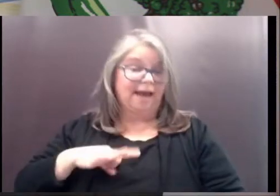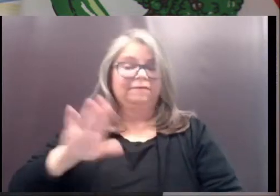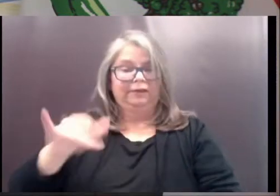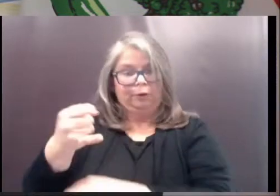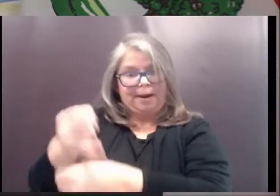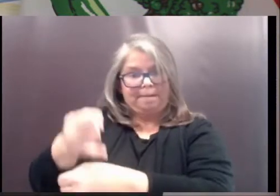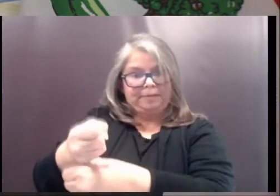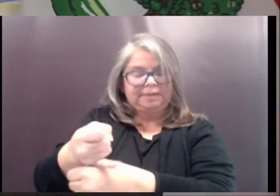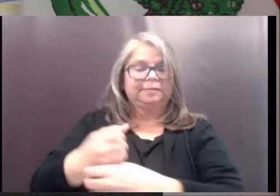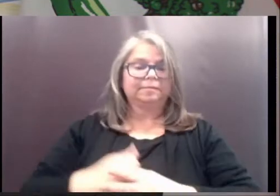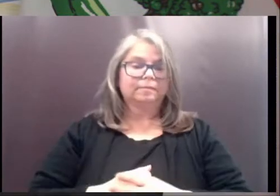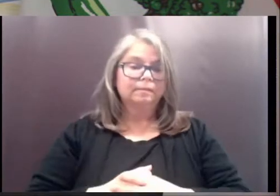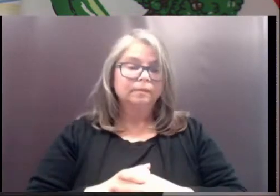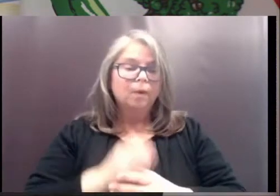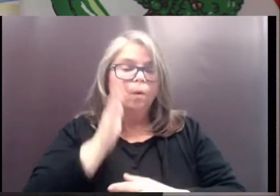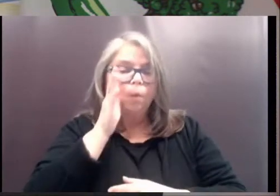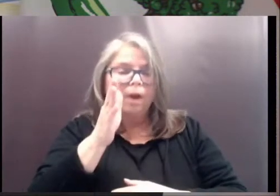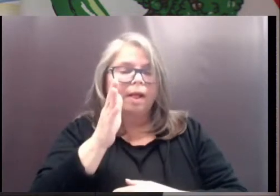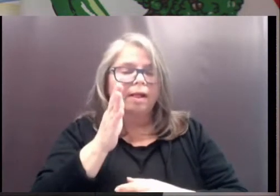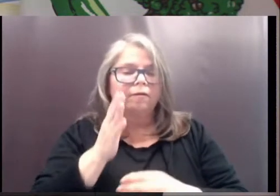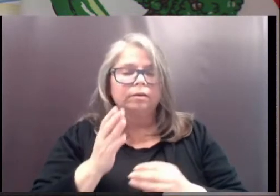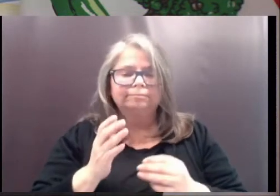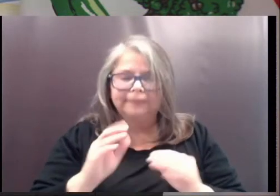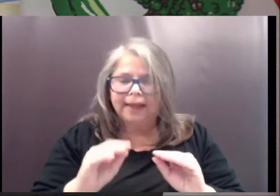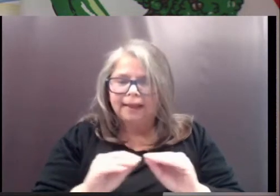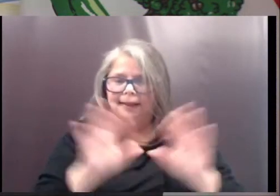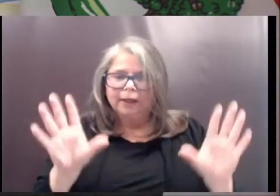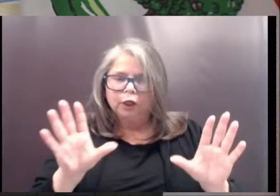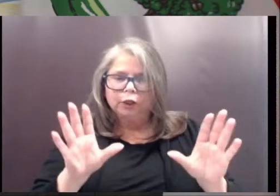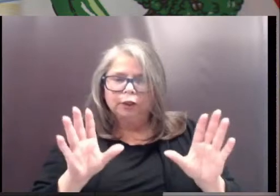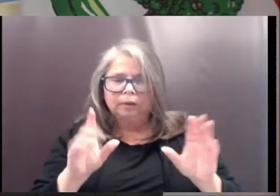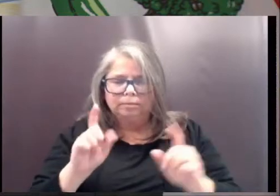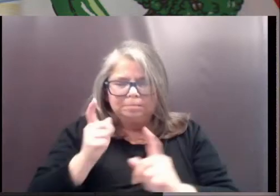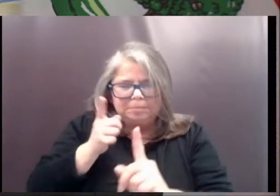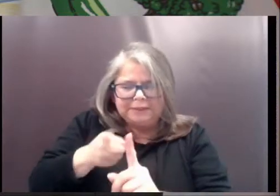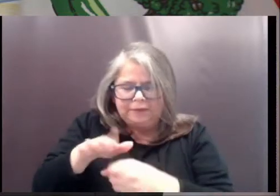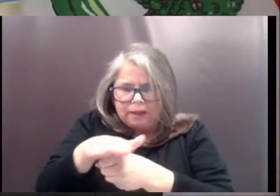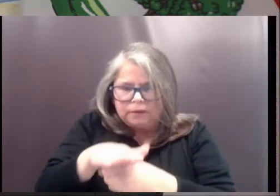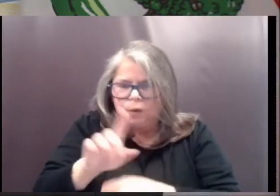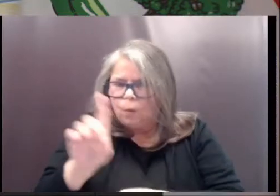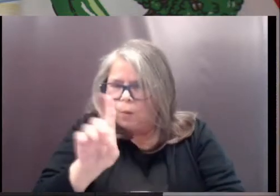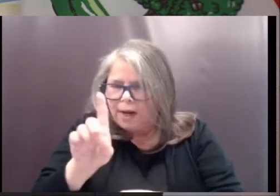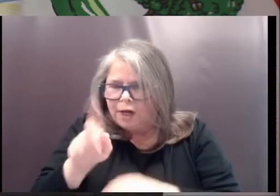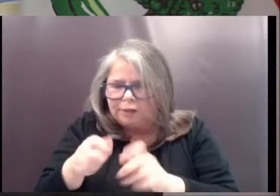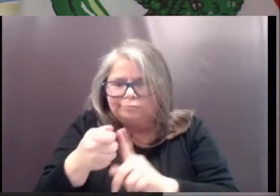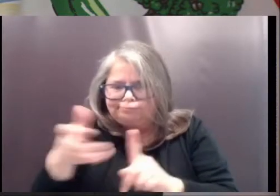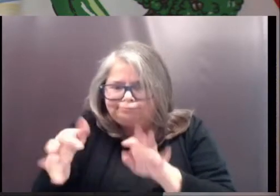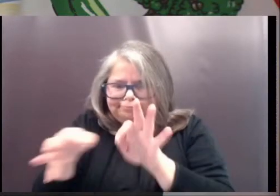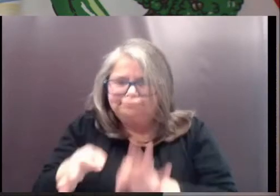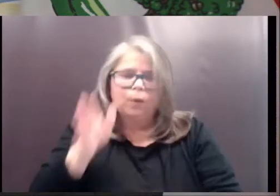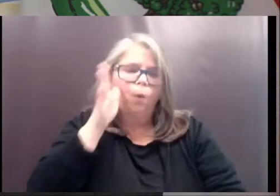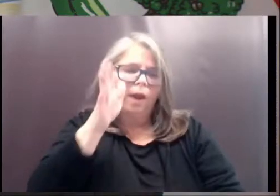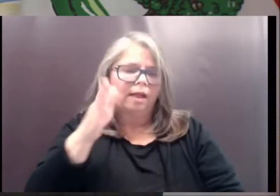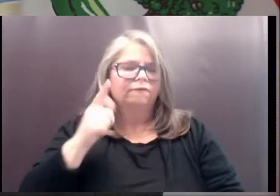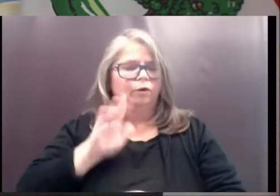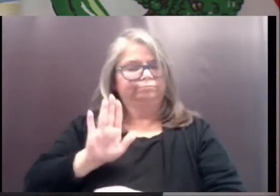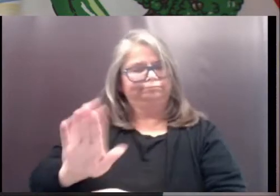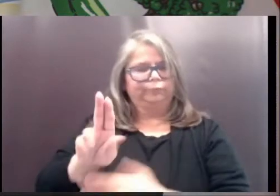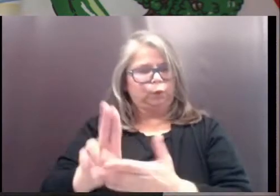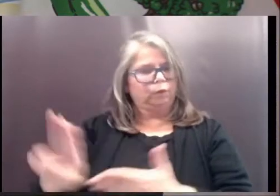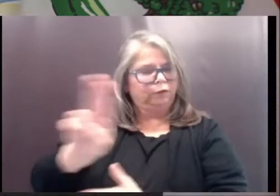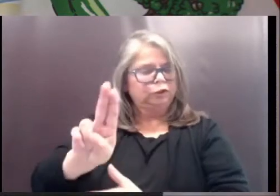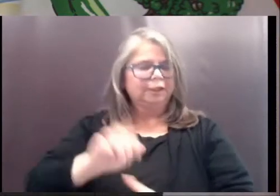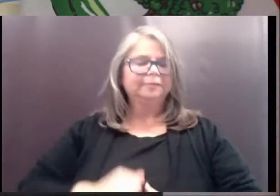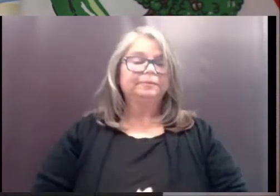confirmed location of that clinic on campus as they are set with the university. I want to say thank you to